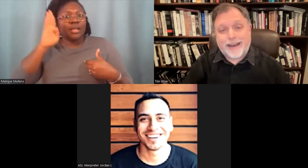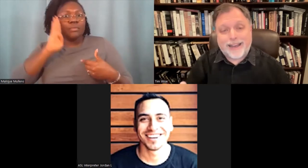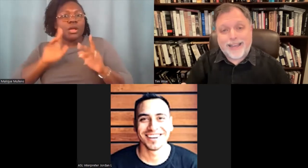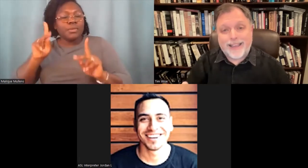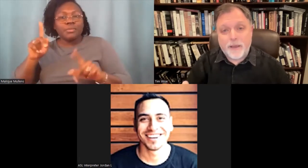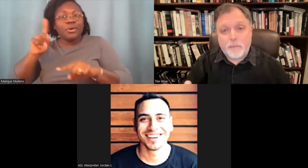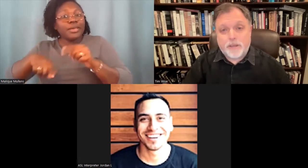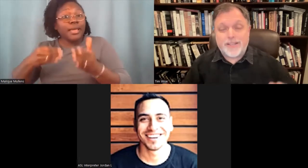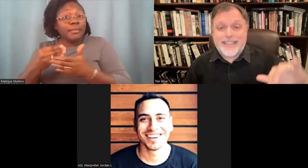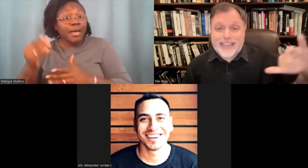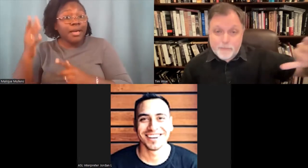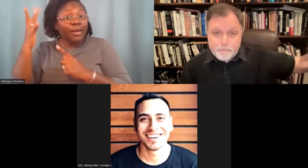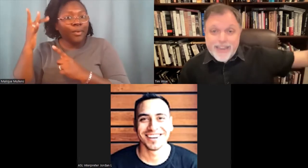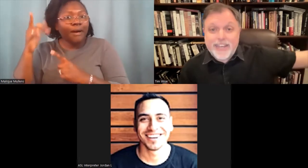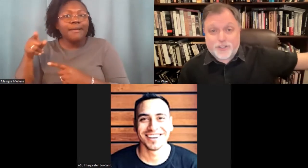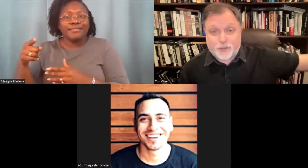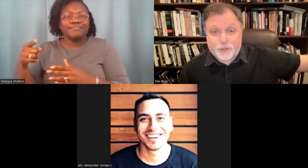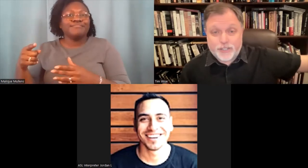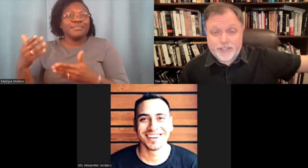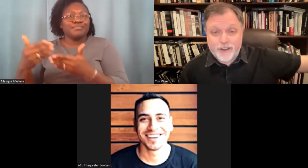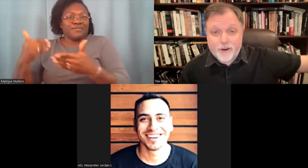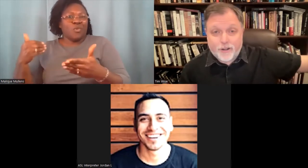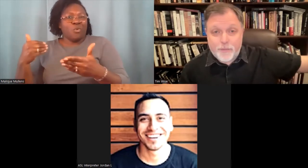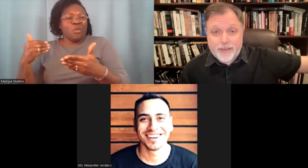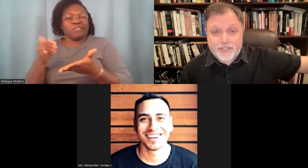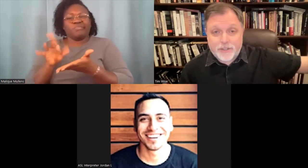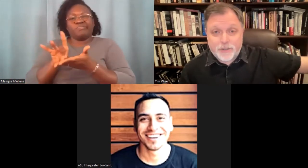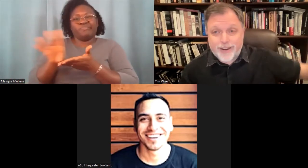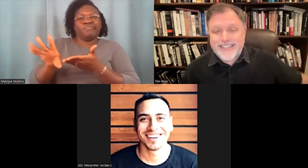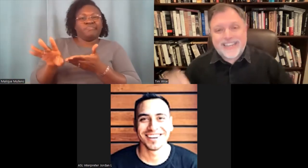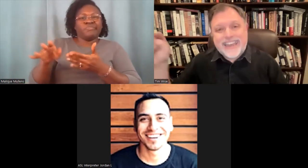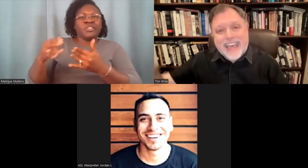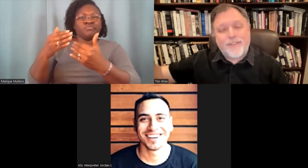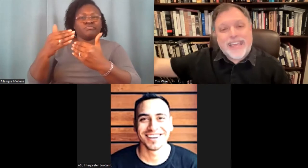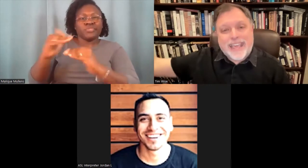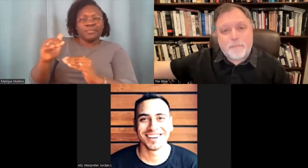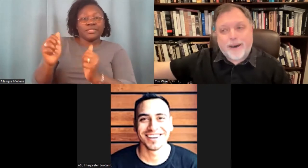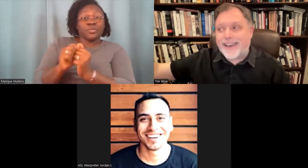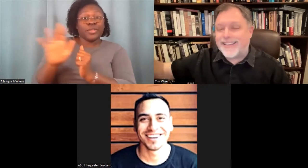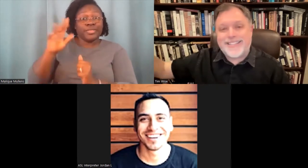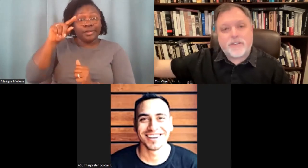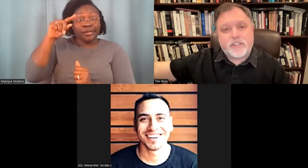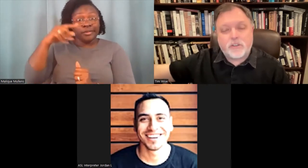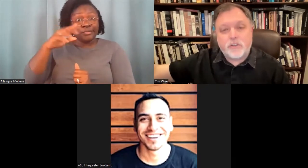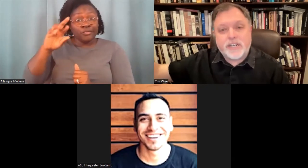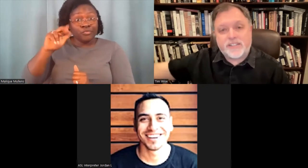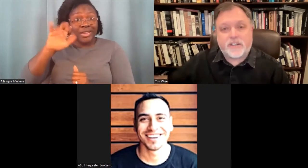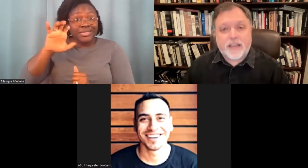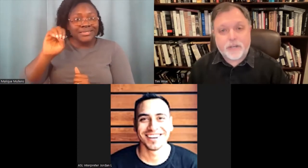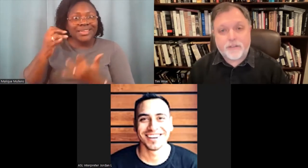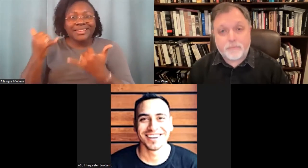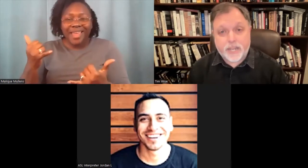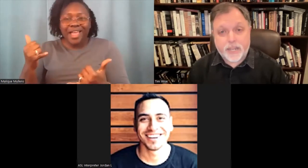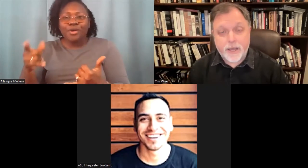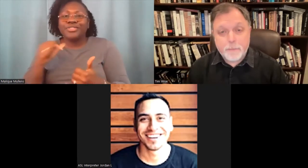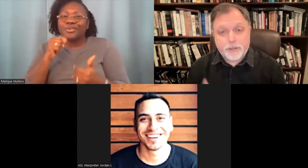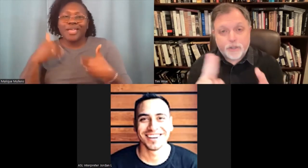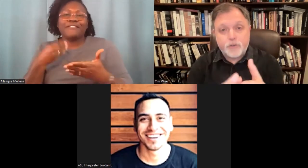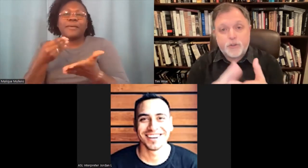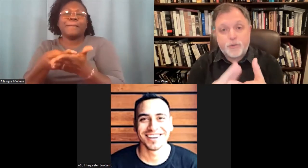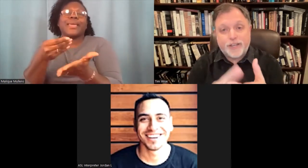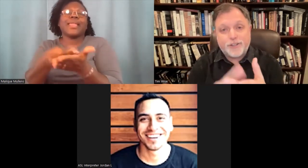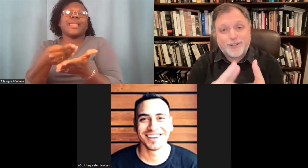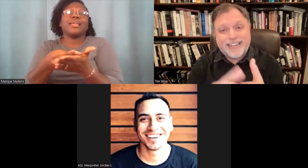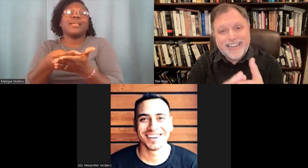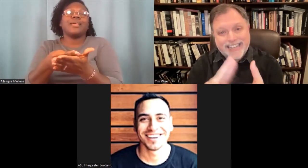can't buy because they had been excluded on the basis of race. And now they can't buy because they're excluded because they don't have enough money. But